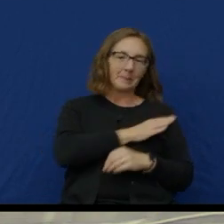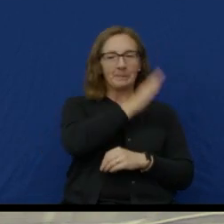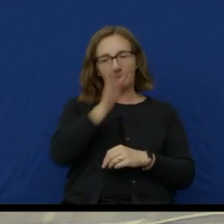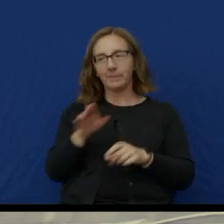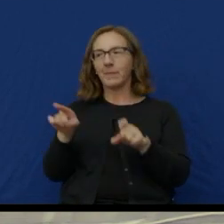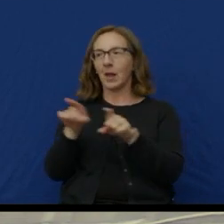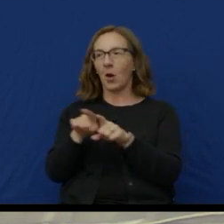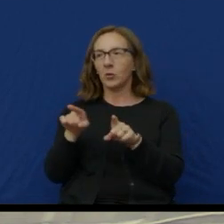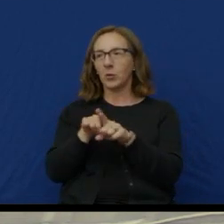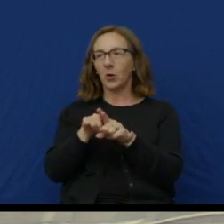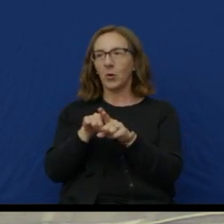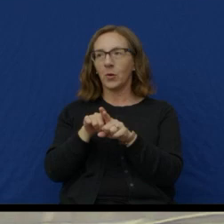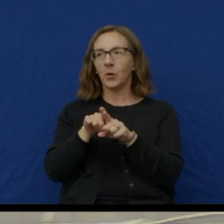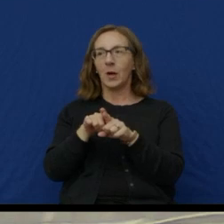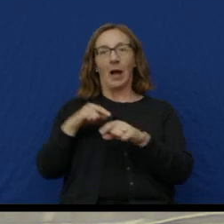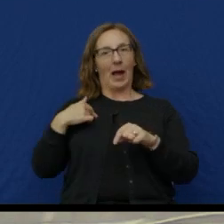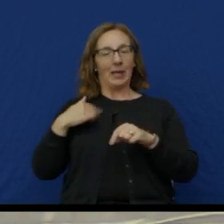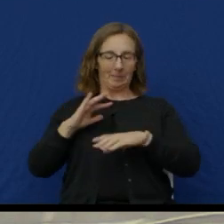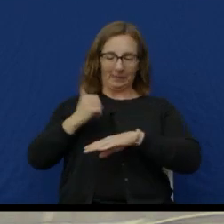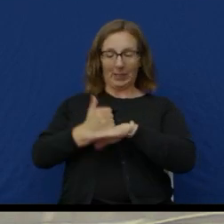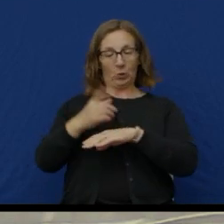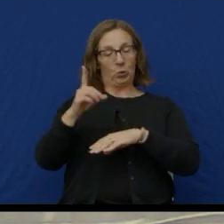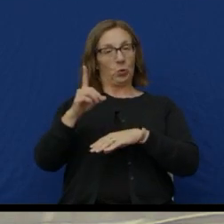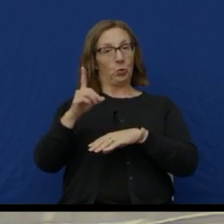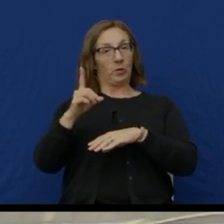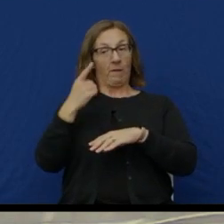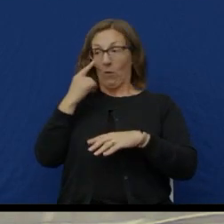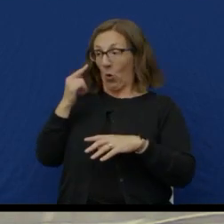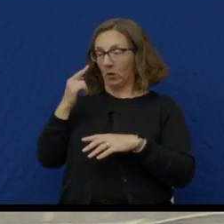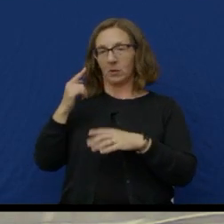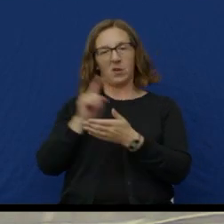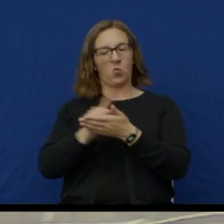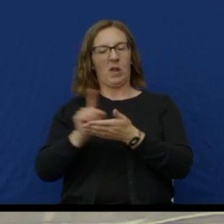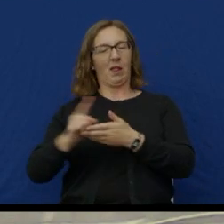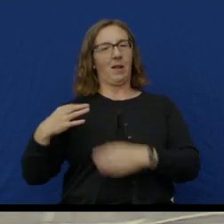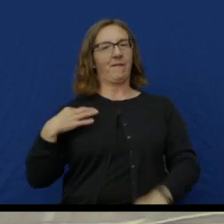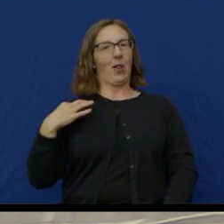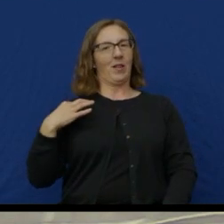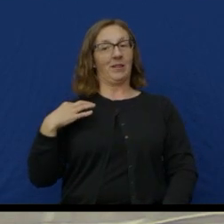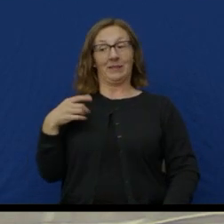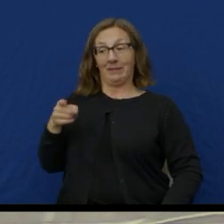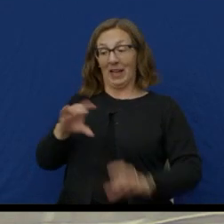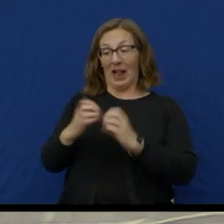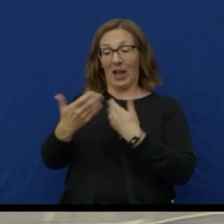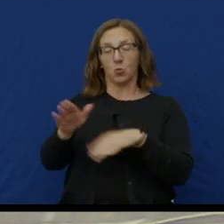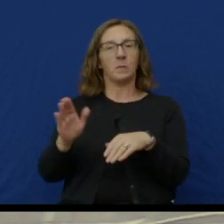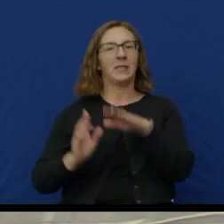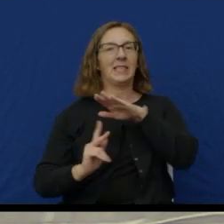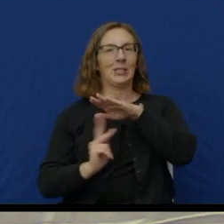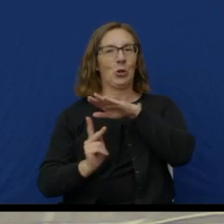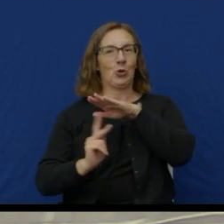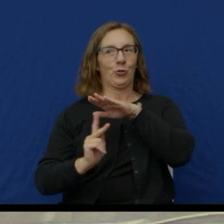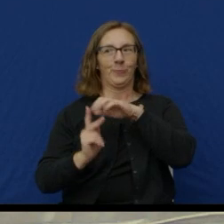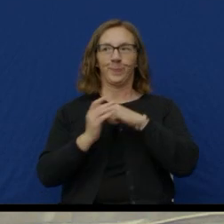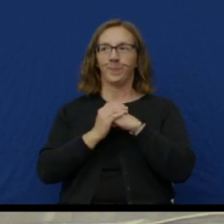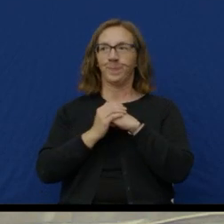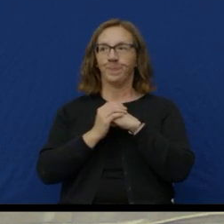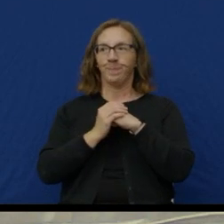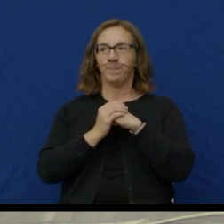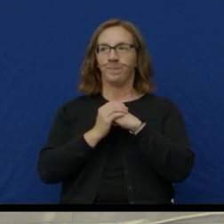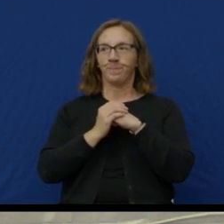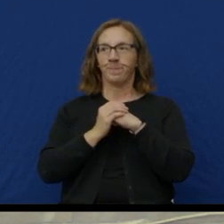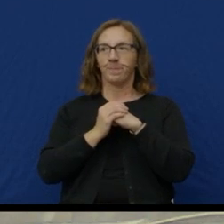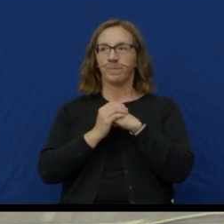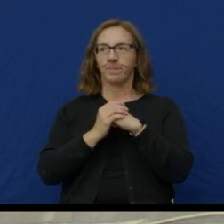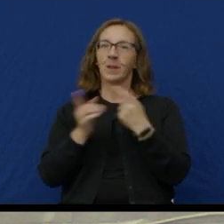to do my weekly volunteering in a kindergarten classroom, my former teammates' classroom,